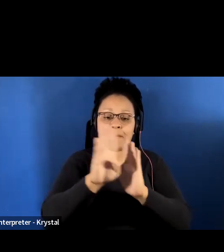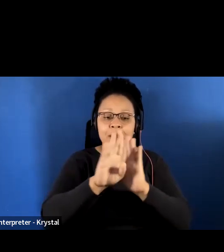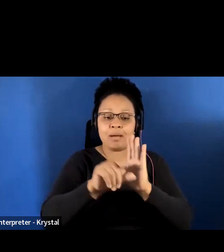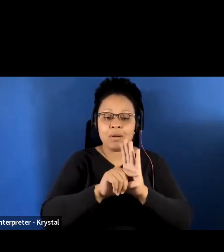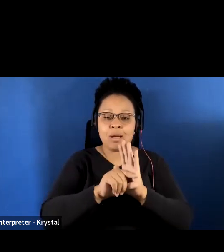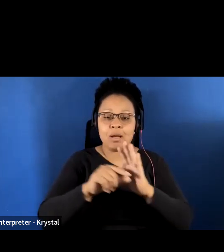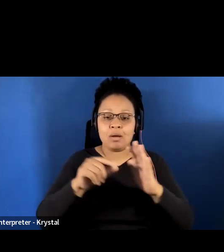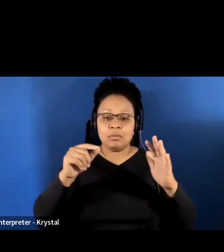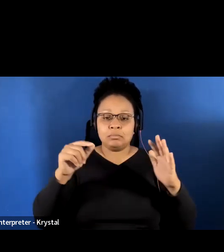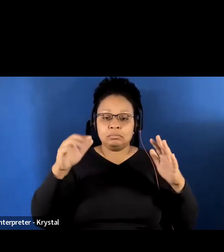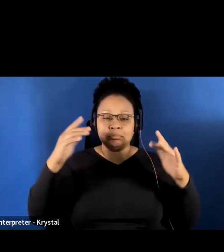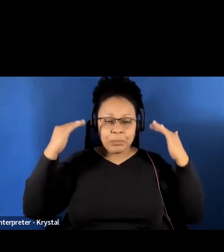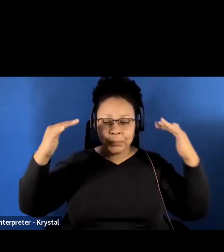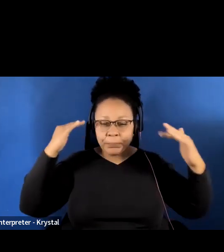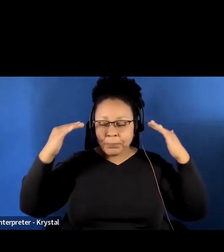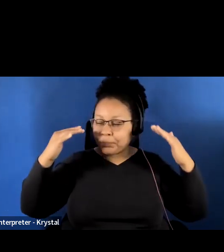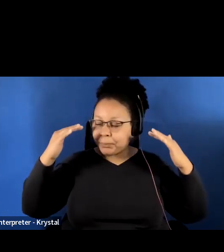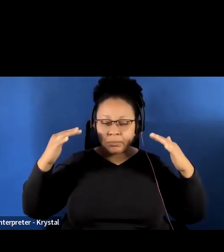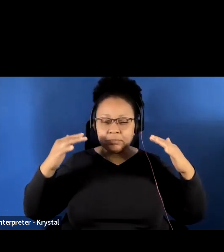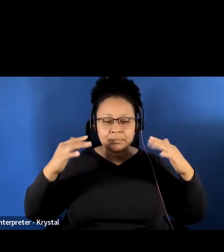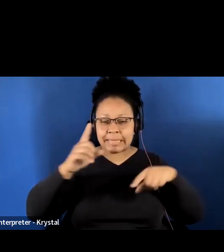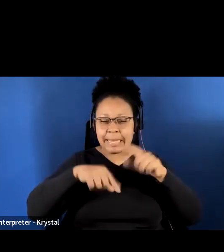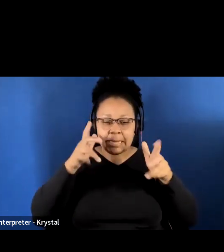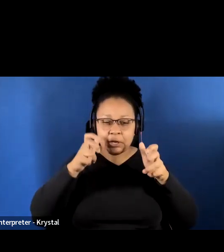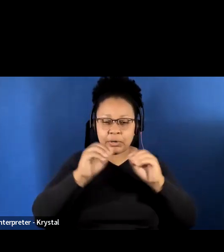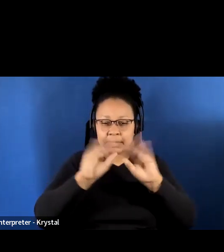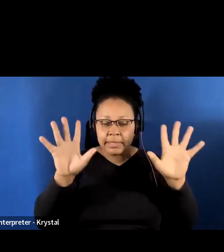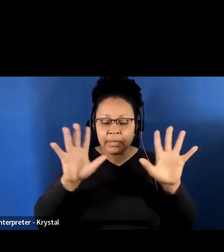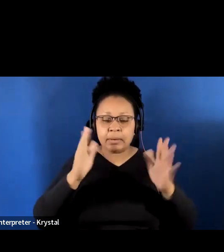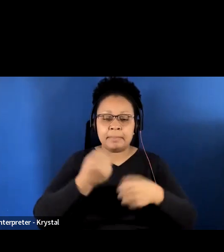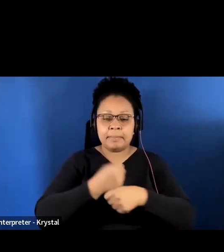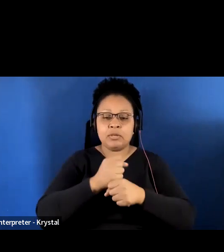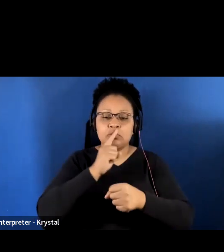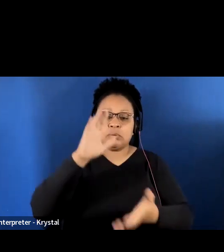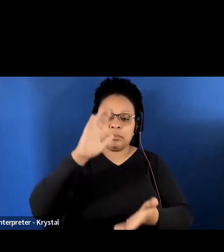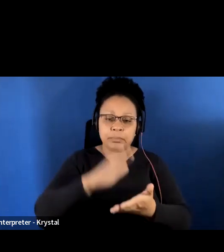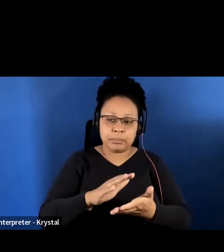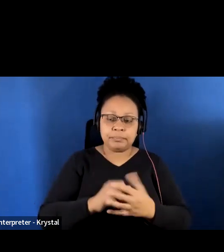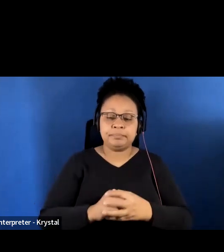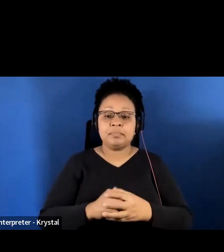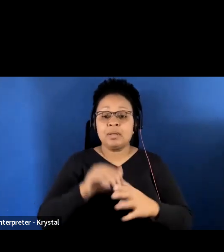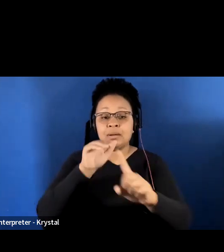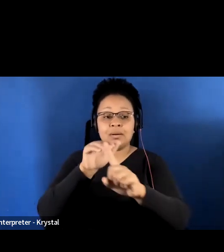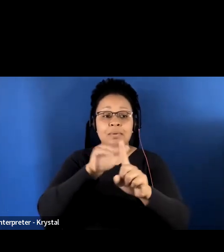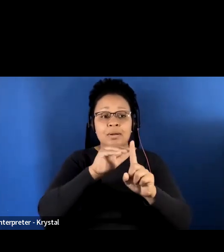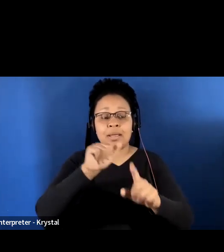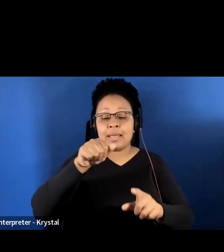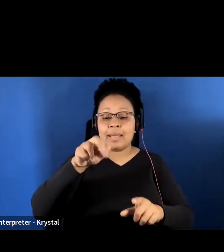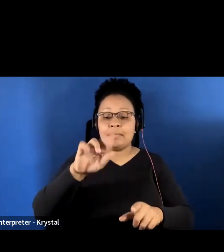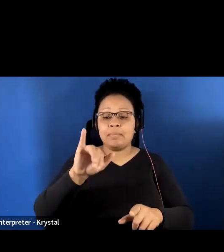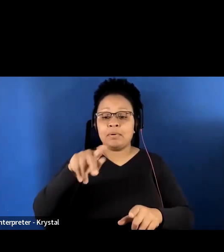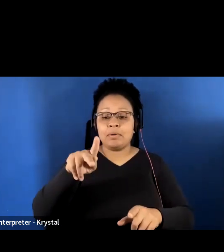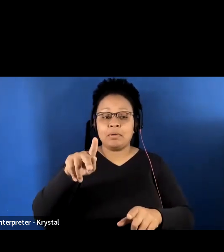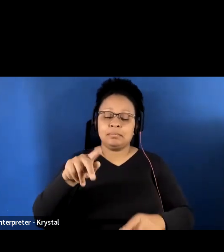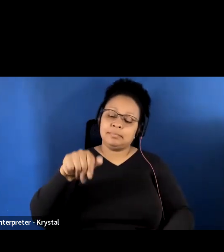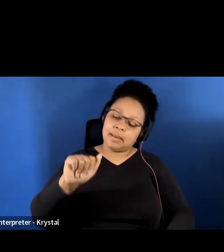down as much as possible to allow us to hear you clearly. As a reminder, April and our conference is a safe